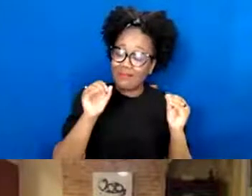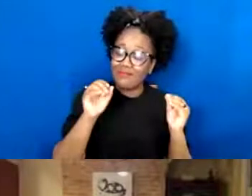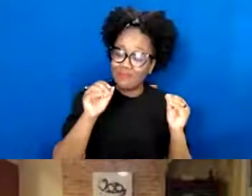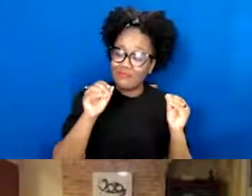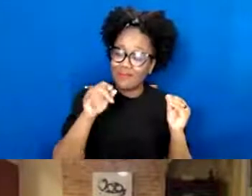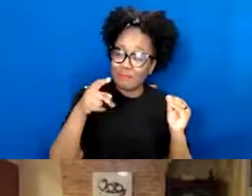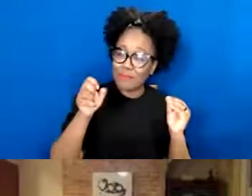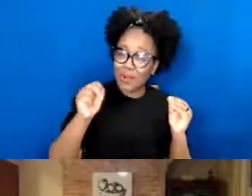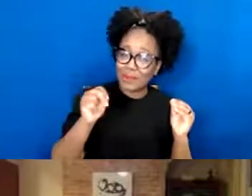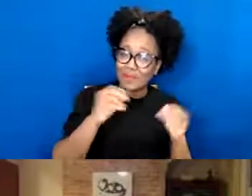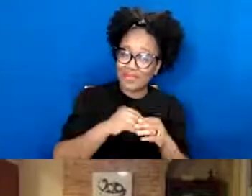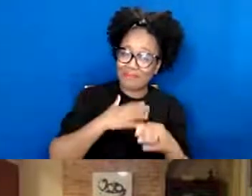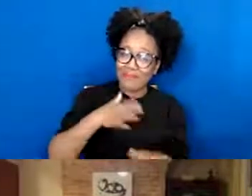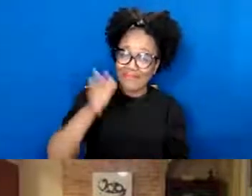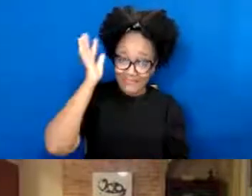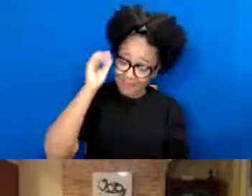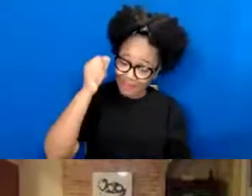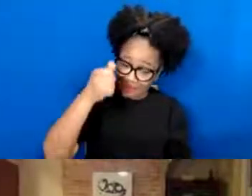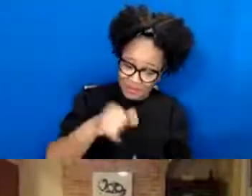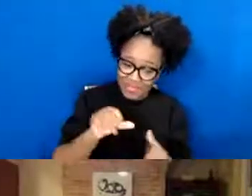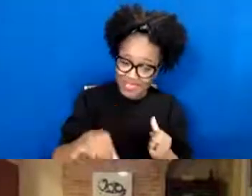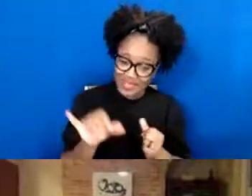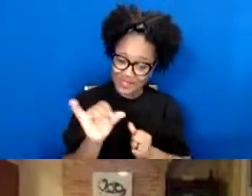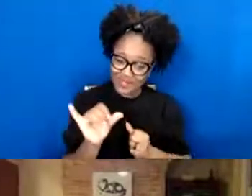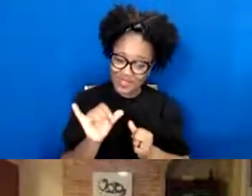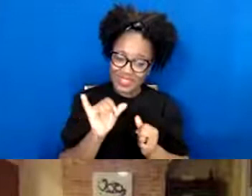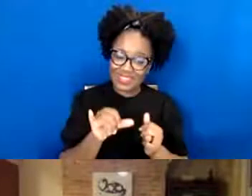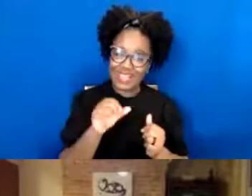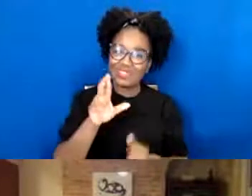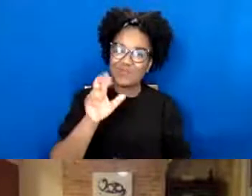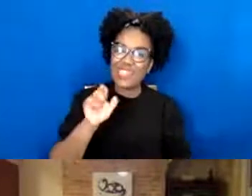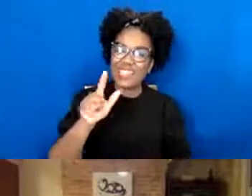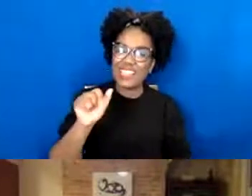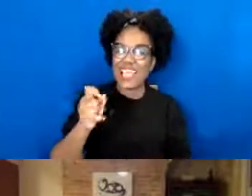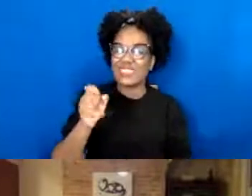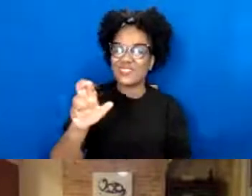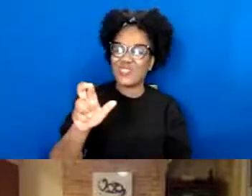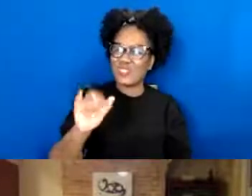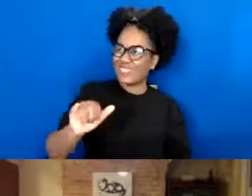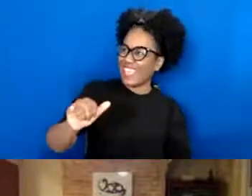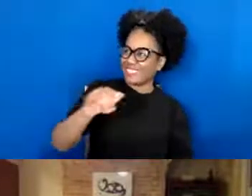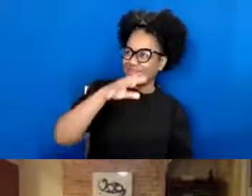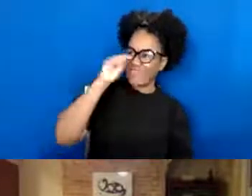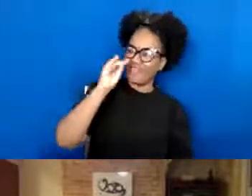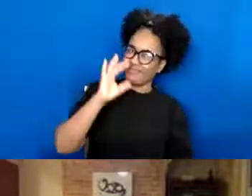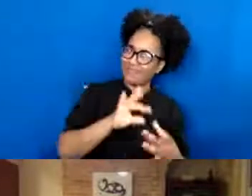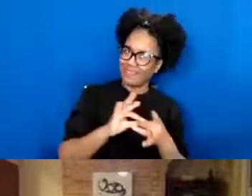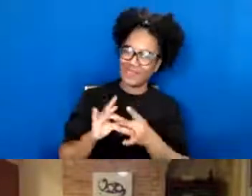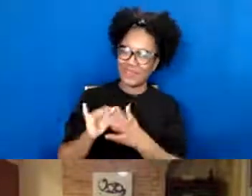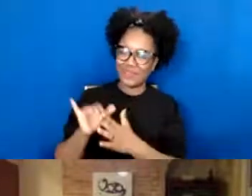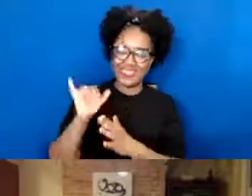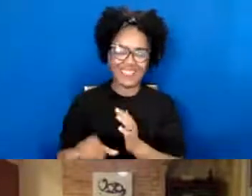it. Thank you. Go ahead. Oh, that's it. That's all I got. Shooting them out there. I was trying to keep up. No, you.